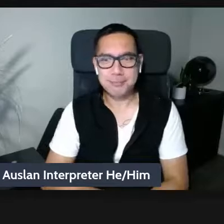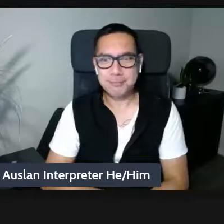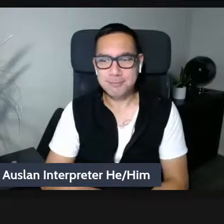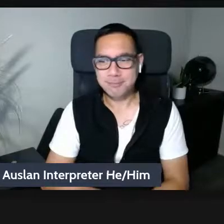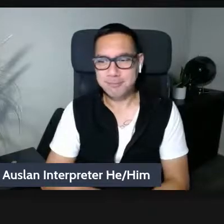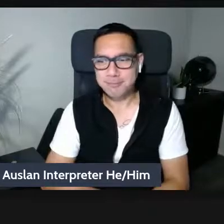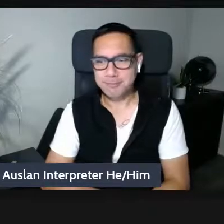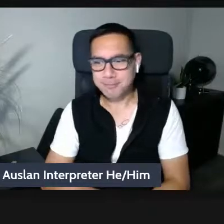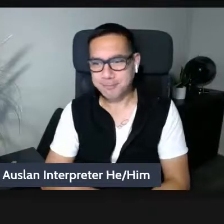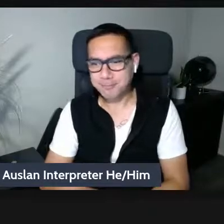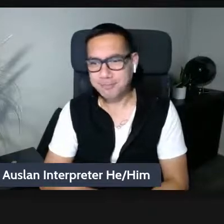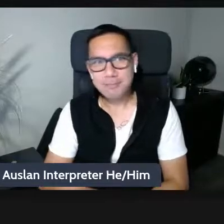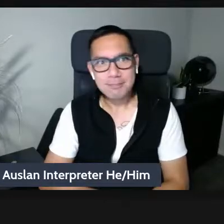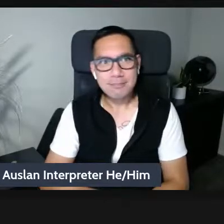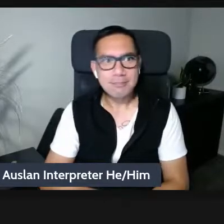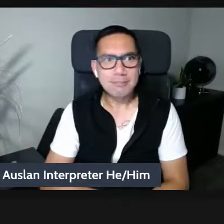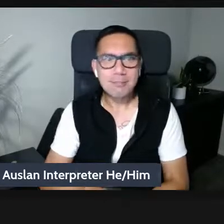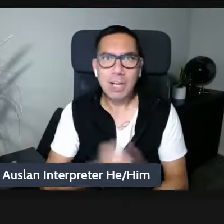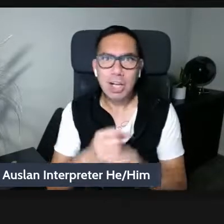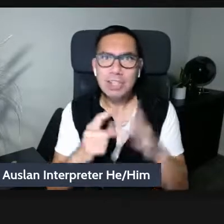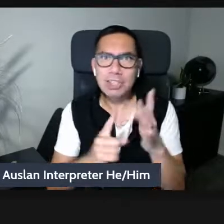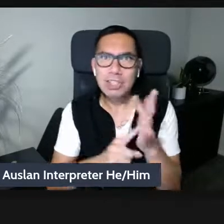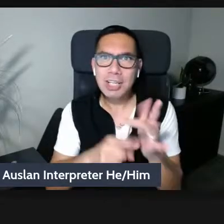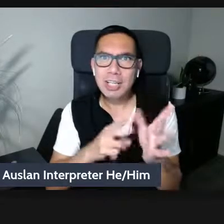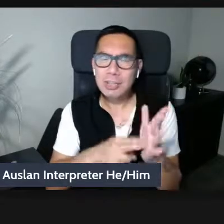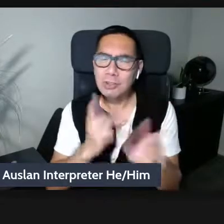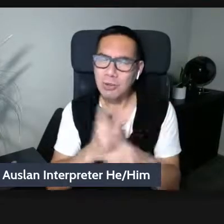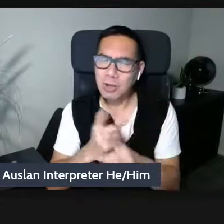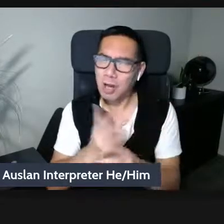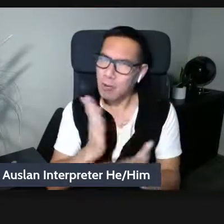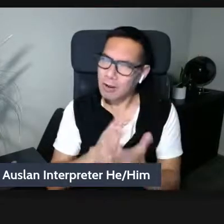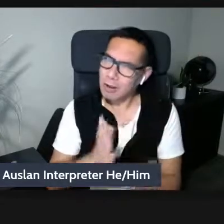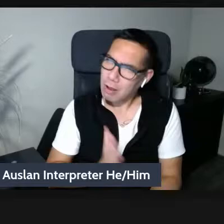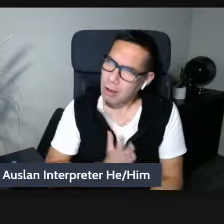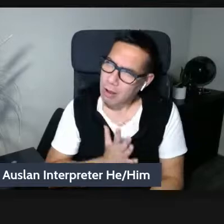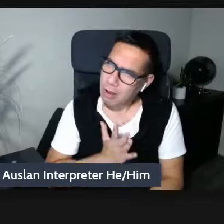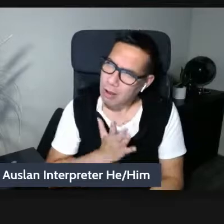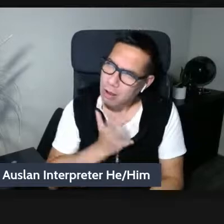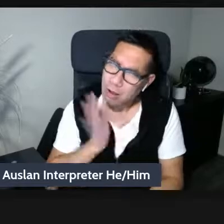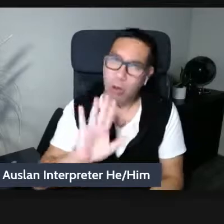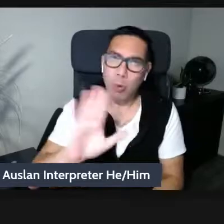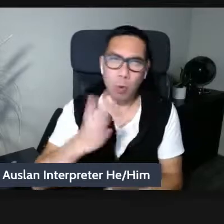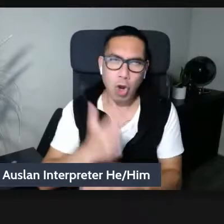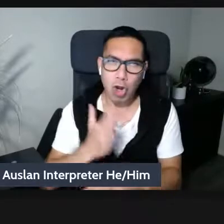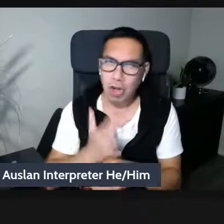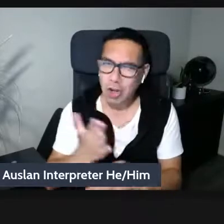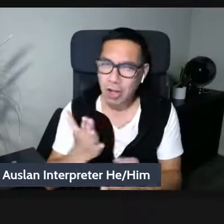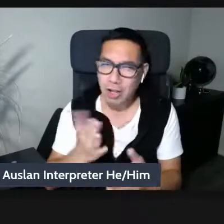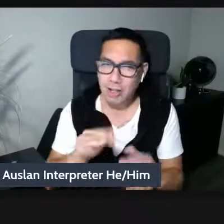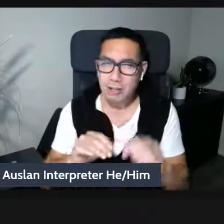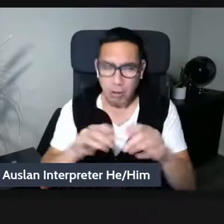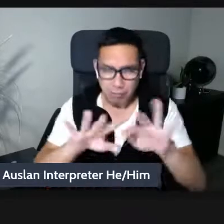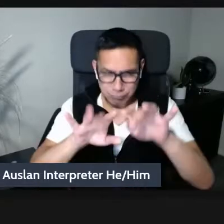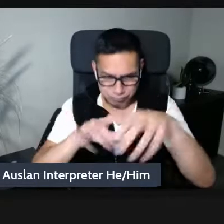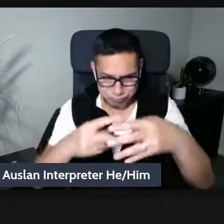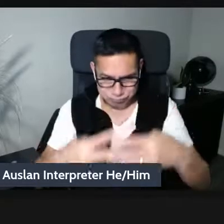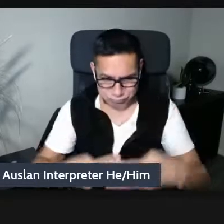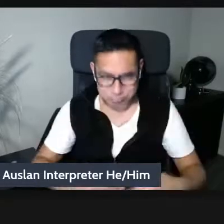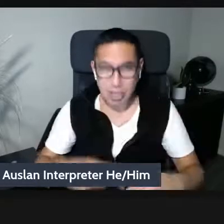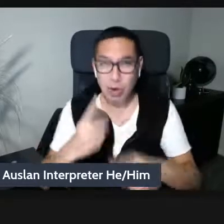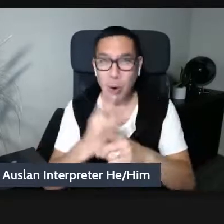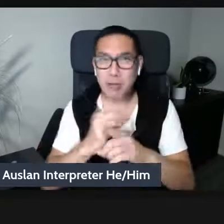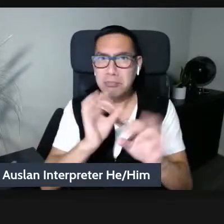That's just as fascinating, the work that you're all doing. There are lots of comments. There's not so many questions, because